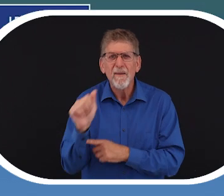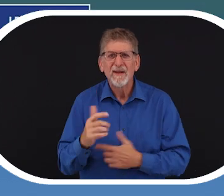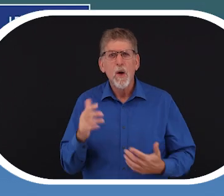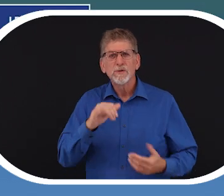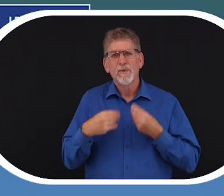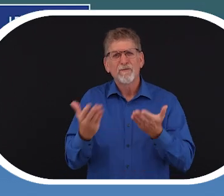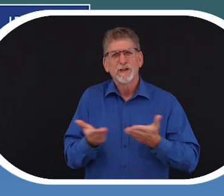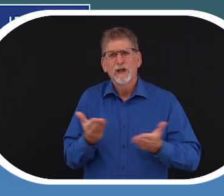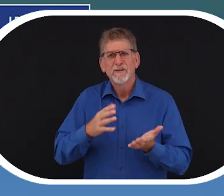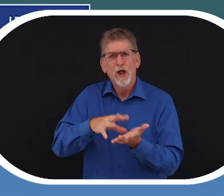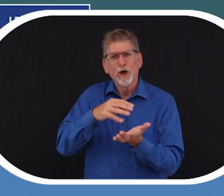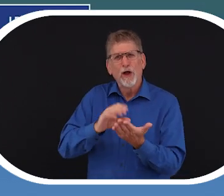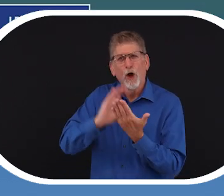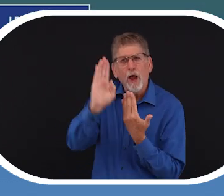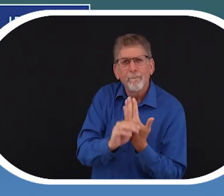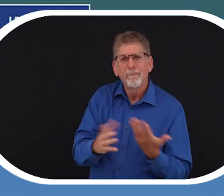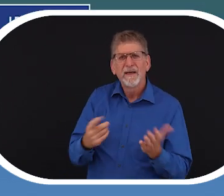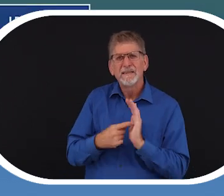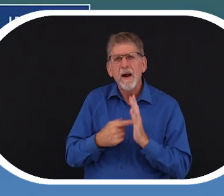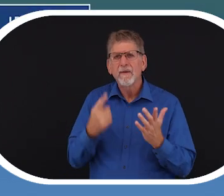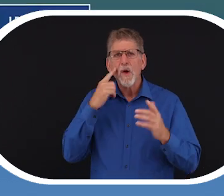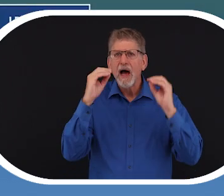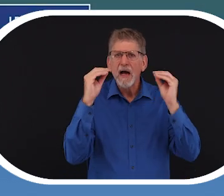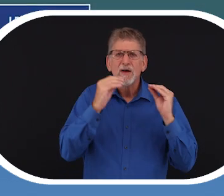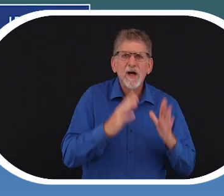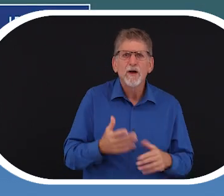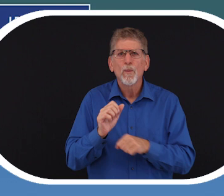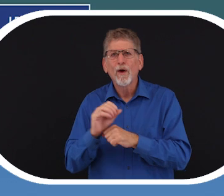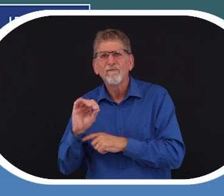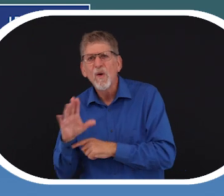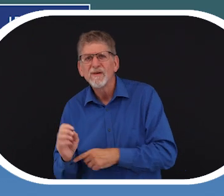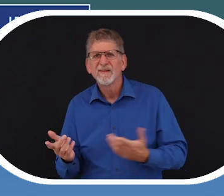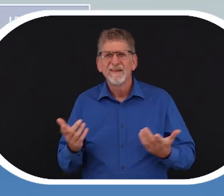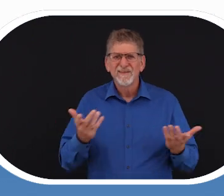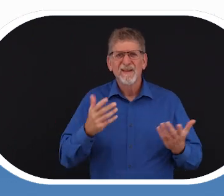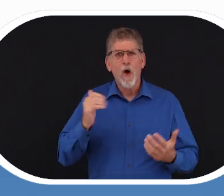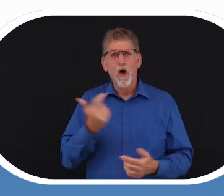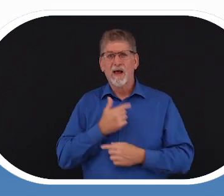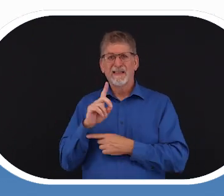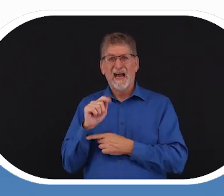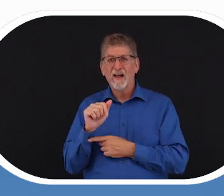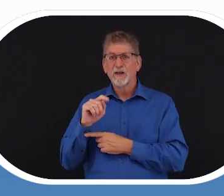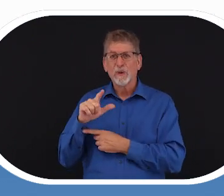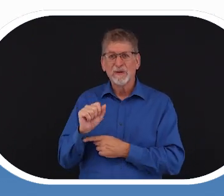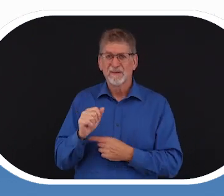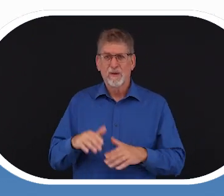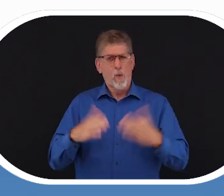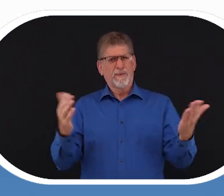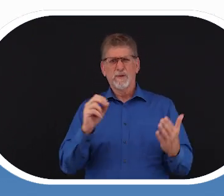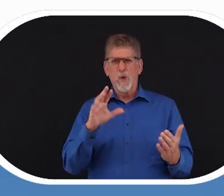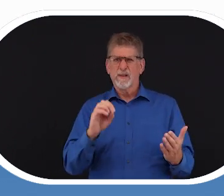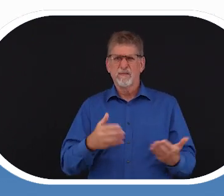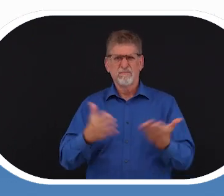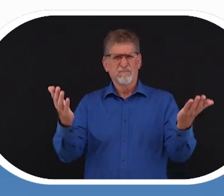and also provides service learning curriculum and examples for educators and workforce developer professionals. All of our data and tools are